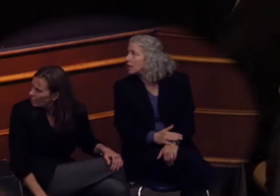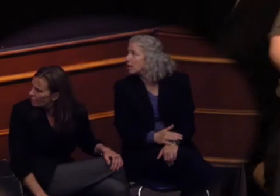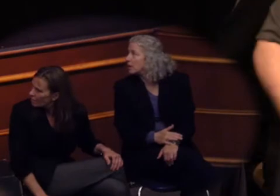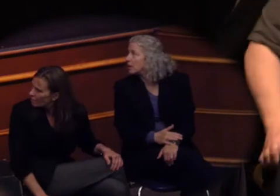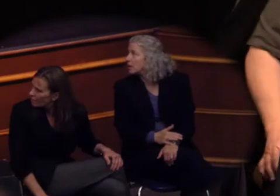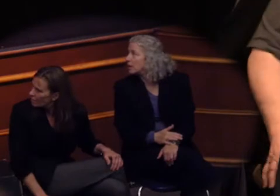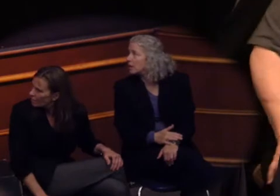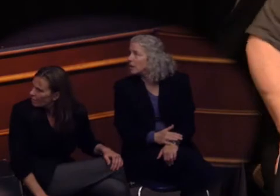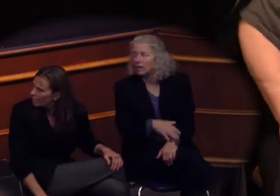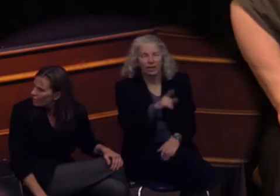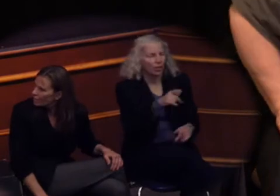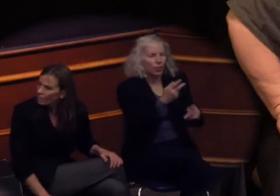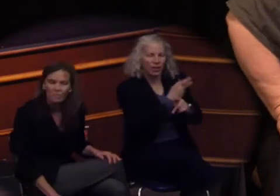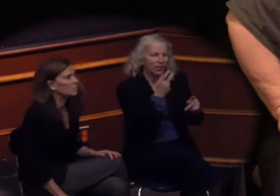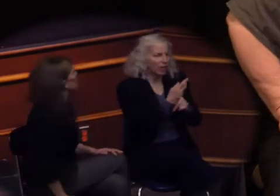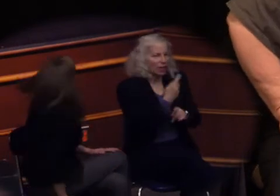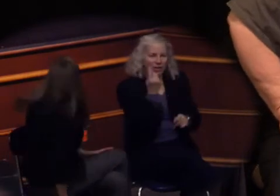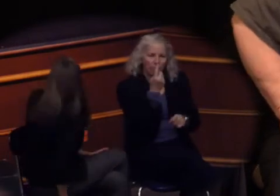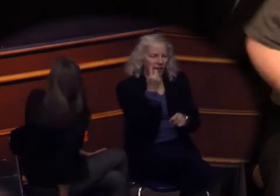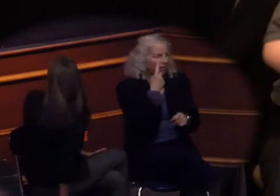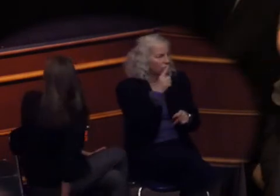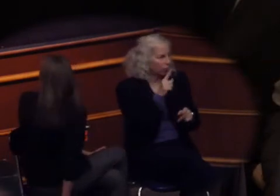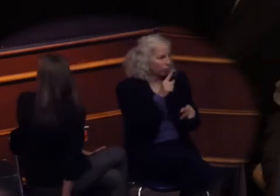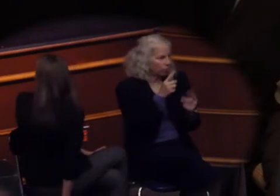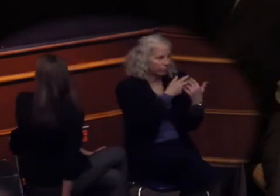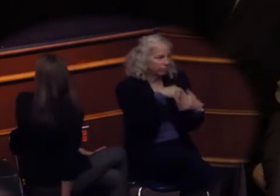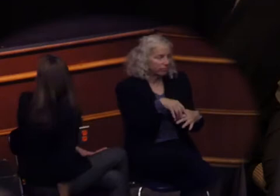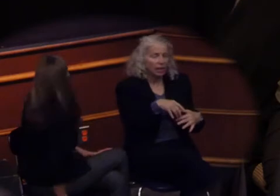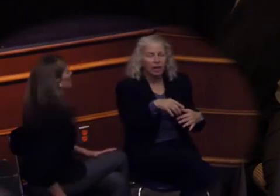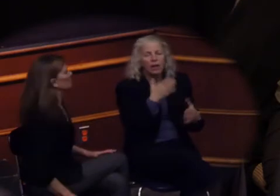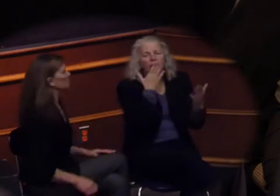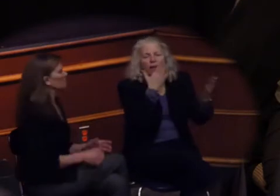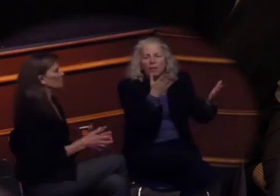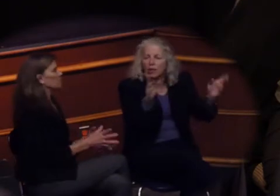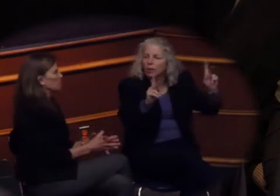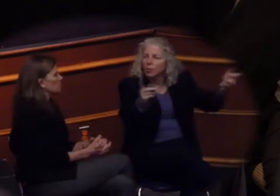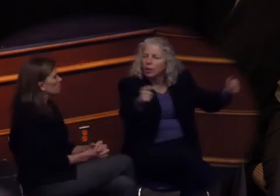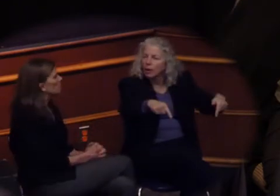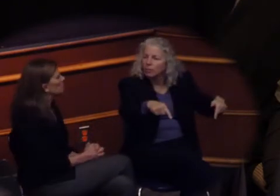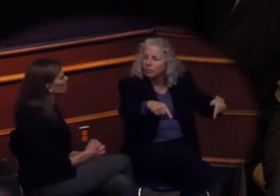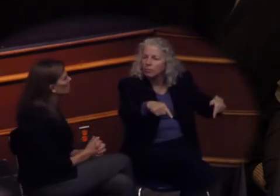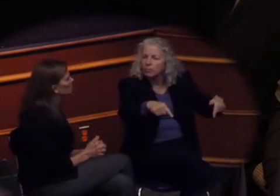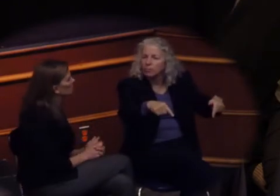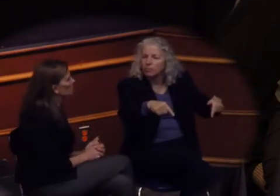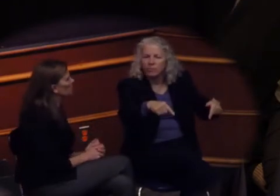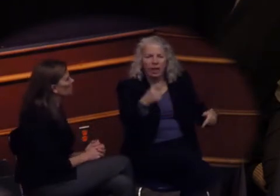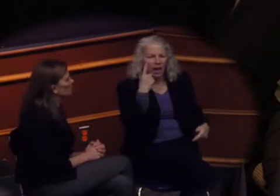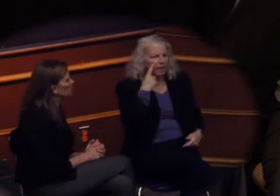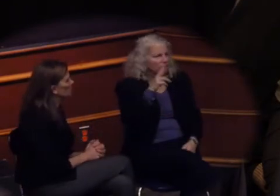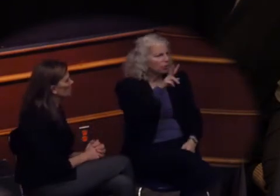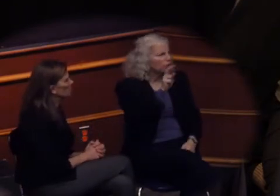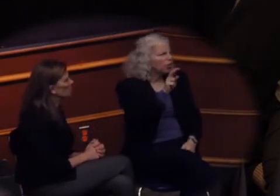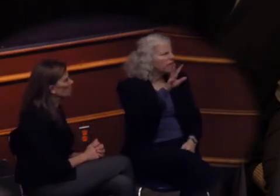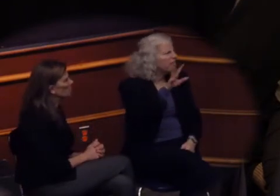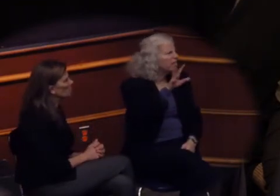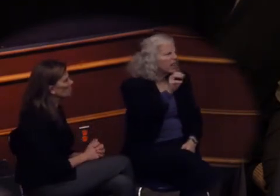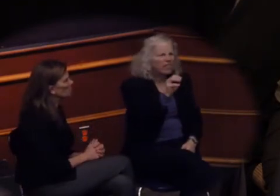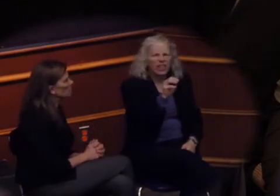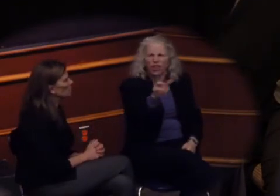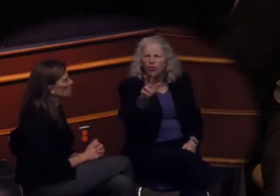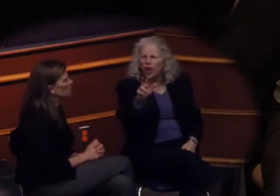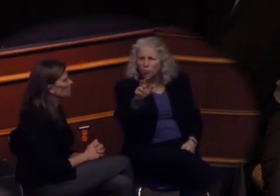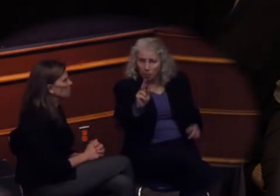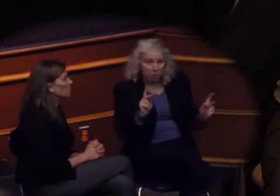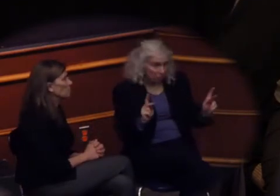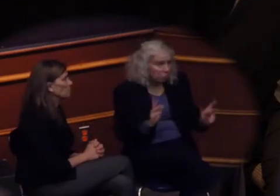We'll figure out how to make this work. So thanks everybody for being here. I think we're probably over 250, maybe even closer to